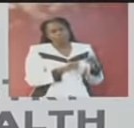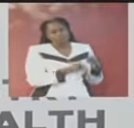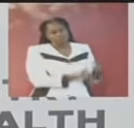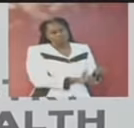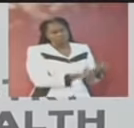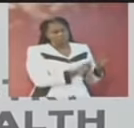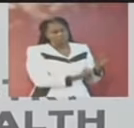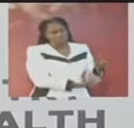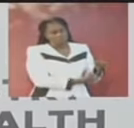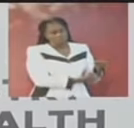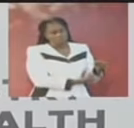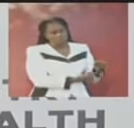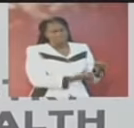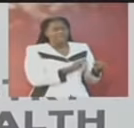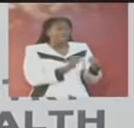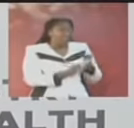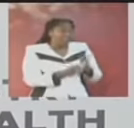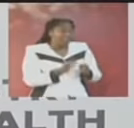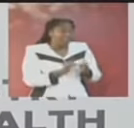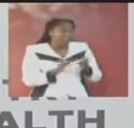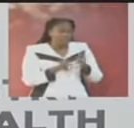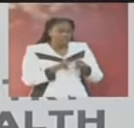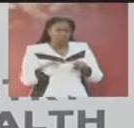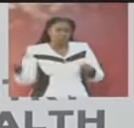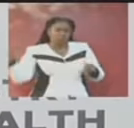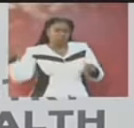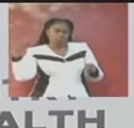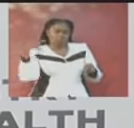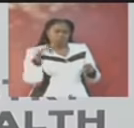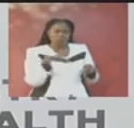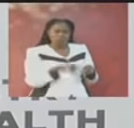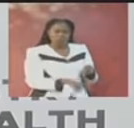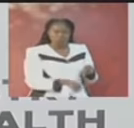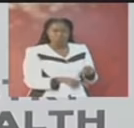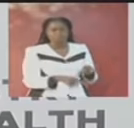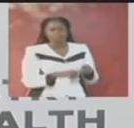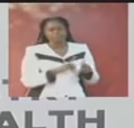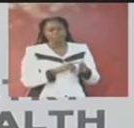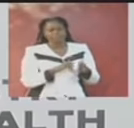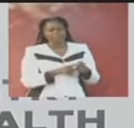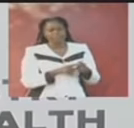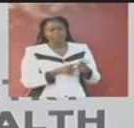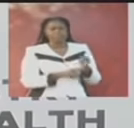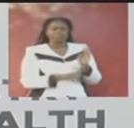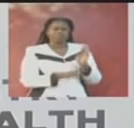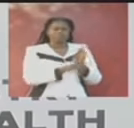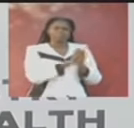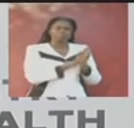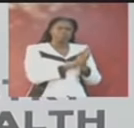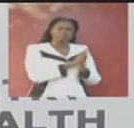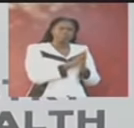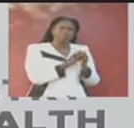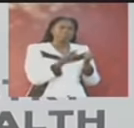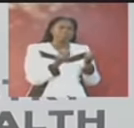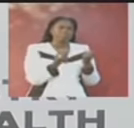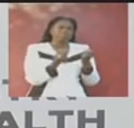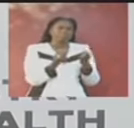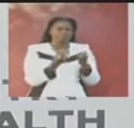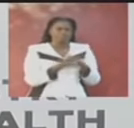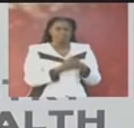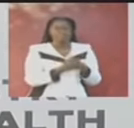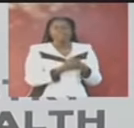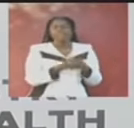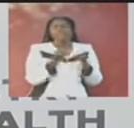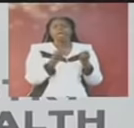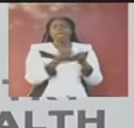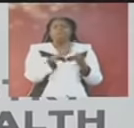have returning nationals. In terms of our ambulatory bed capacity, it is currently at